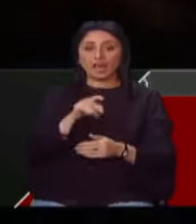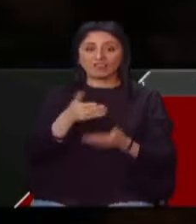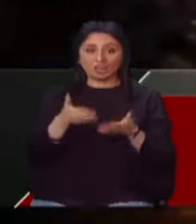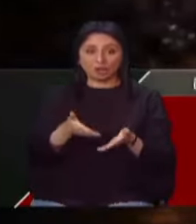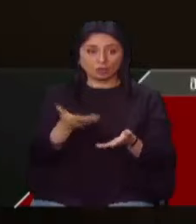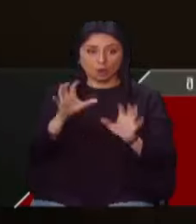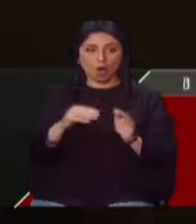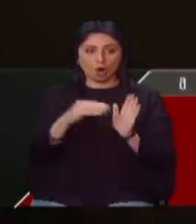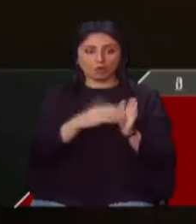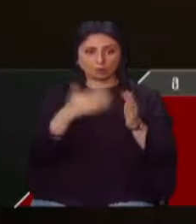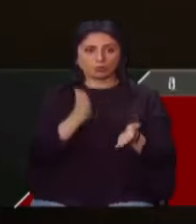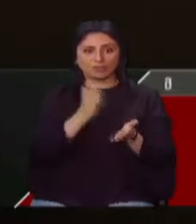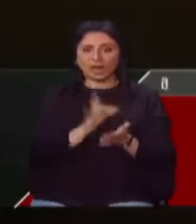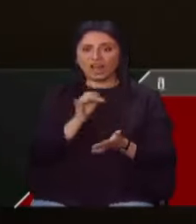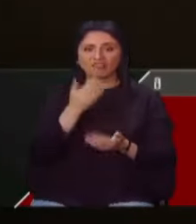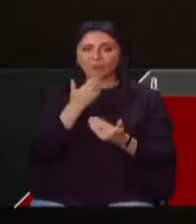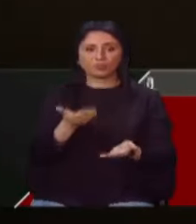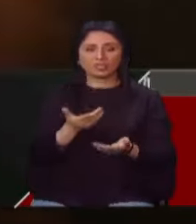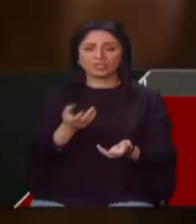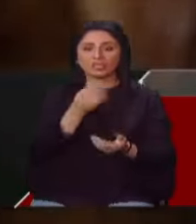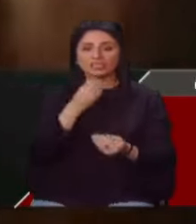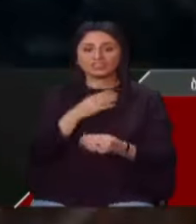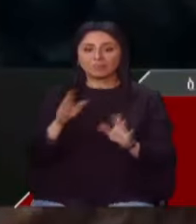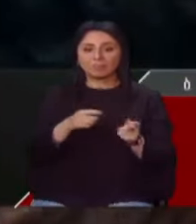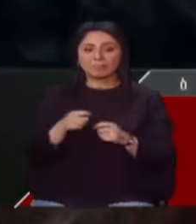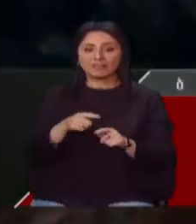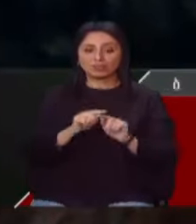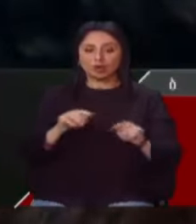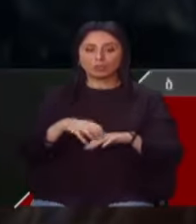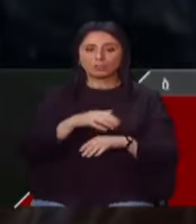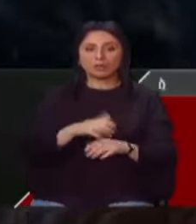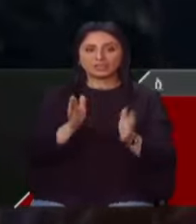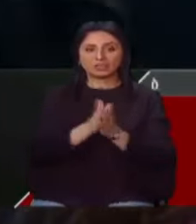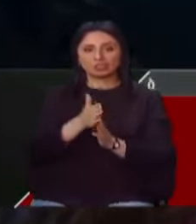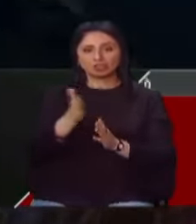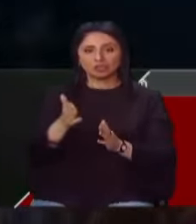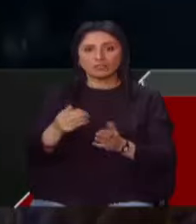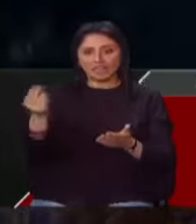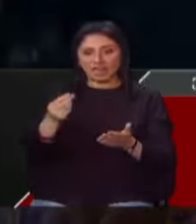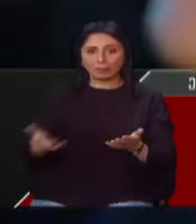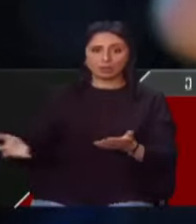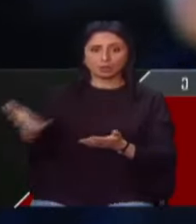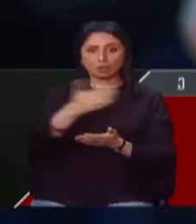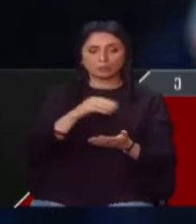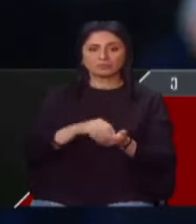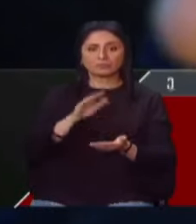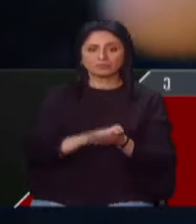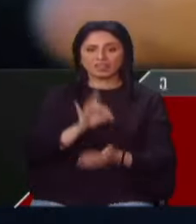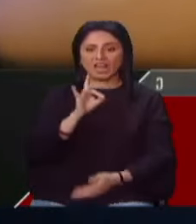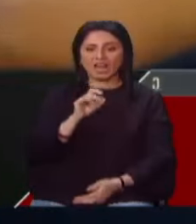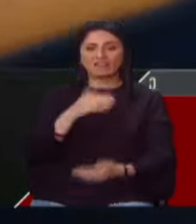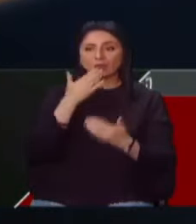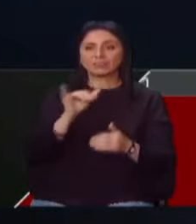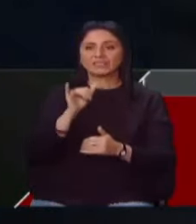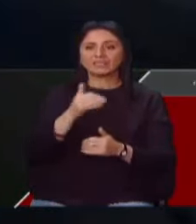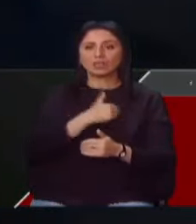Romelis, constitutes it, Ukwagans, as Rulia, Michigan Centrum, President, Popesur Party of Smimarta, Shagron Helmut. Arabirata Chinese referendum is set to